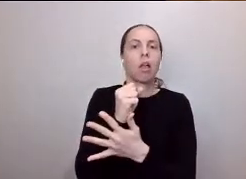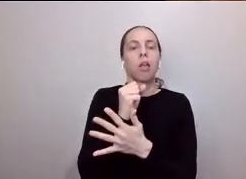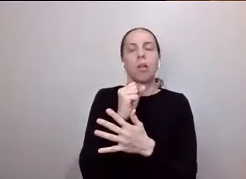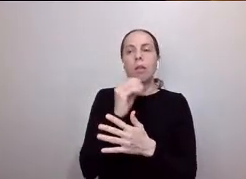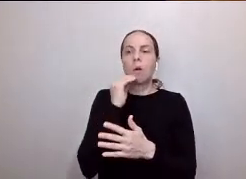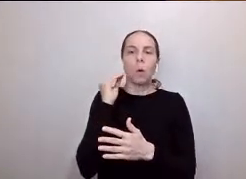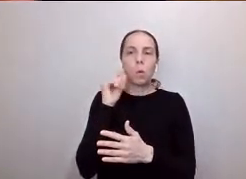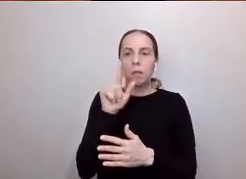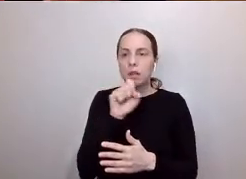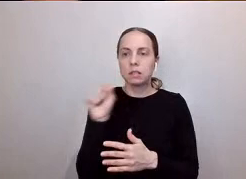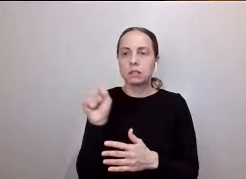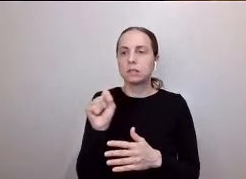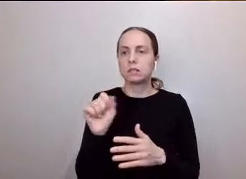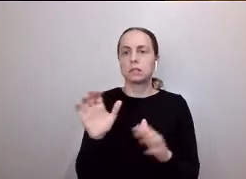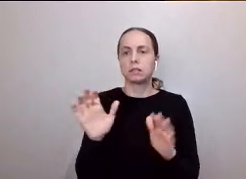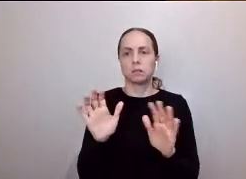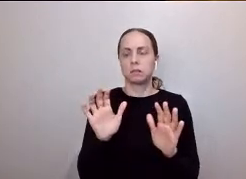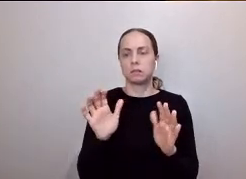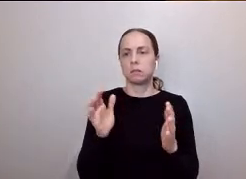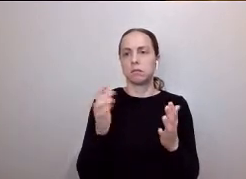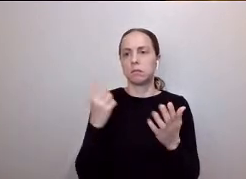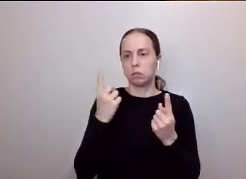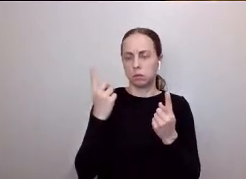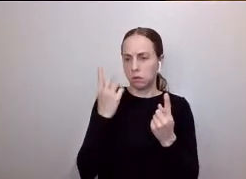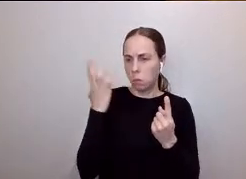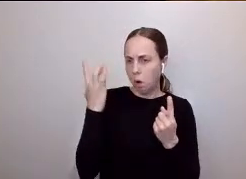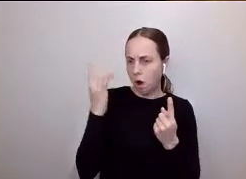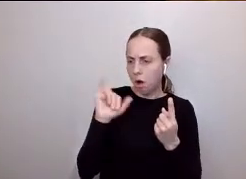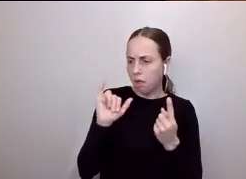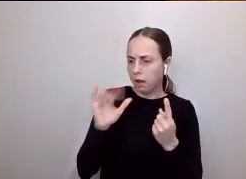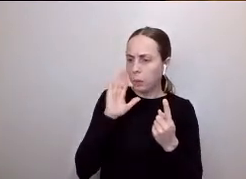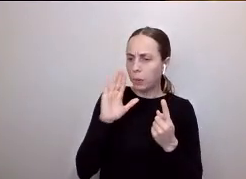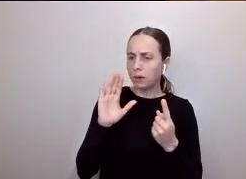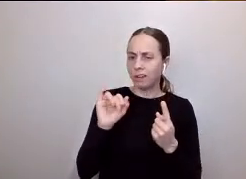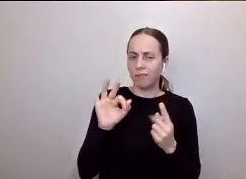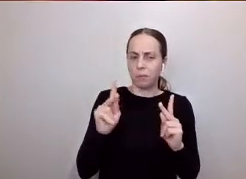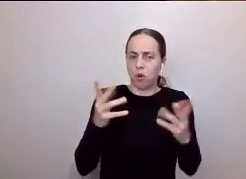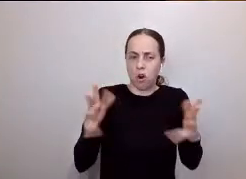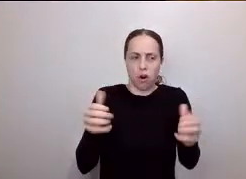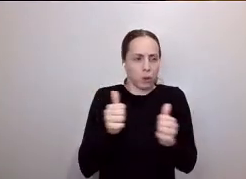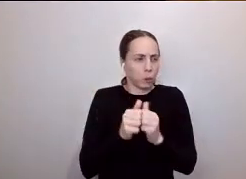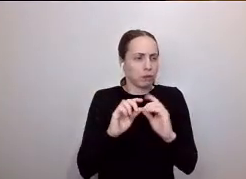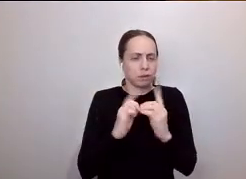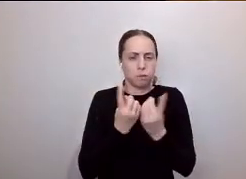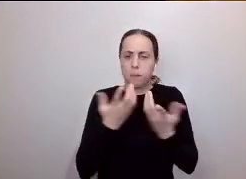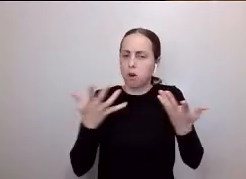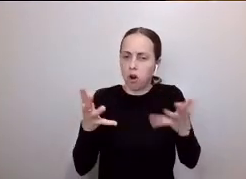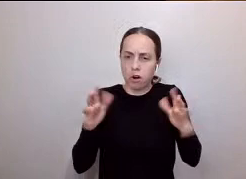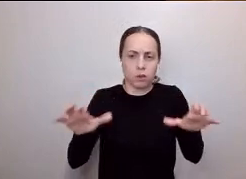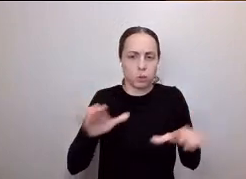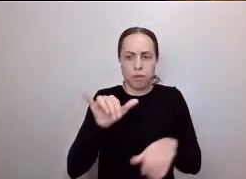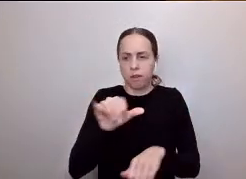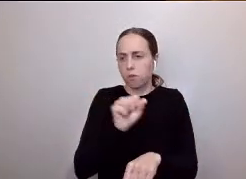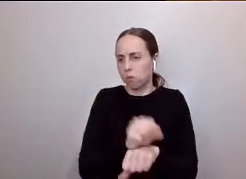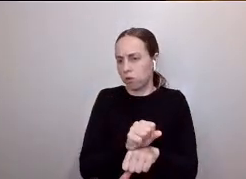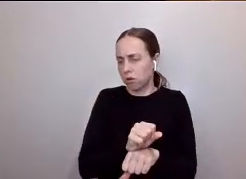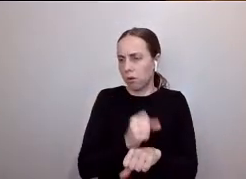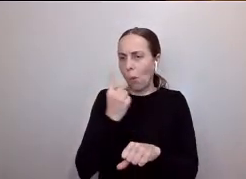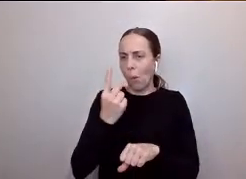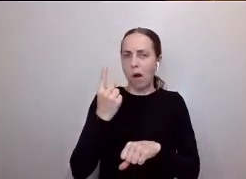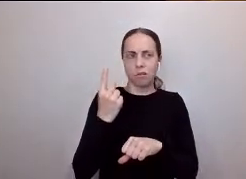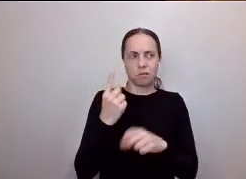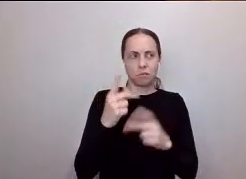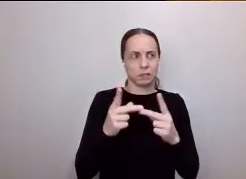would be if the employees are already with the department, they're already doing the work. There's one opening. I understand you're having